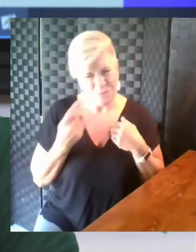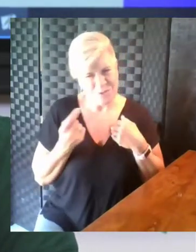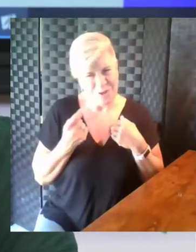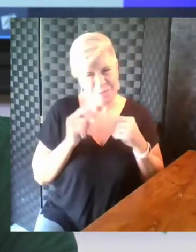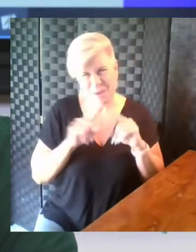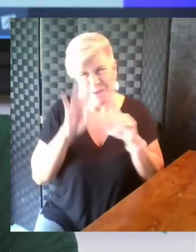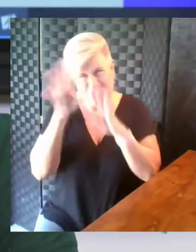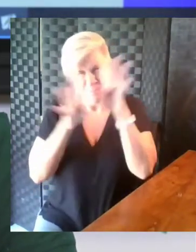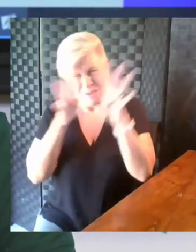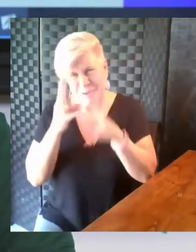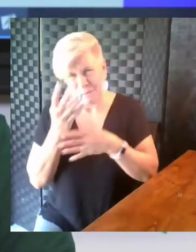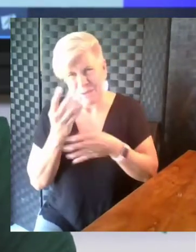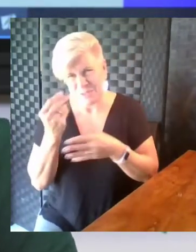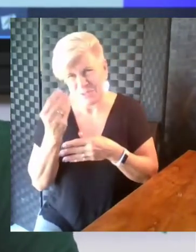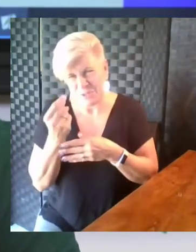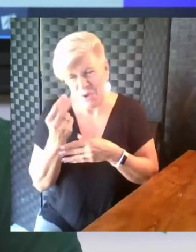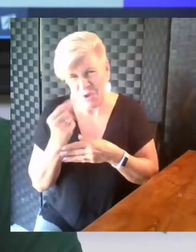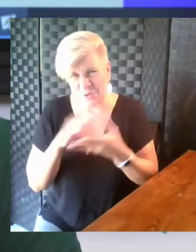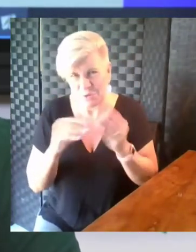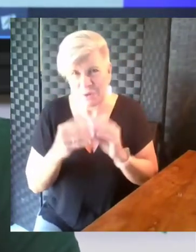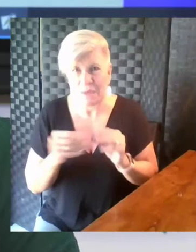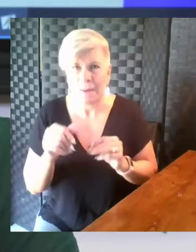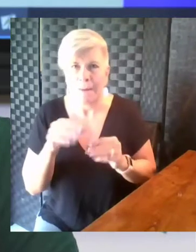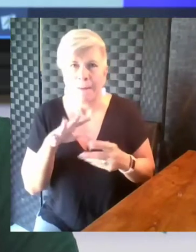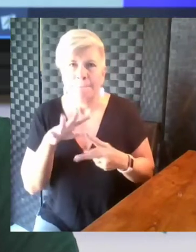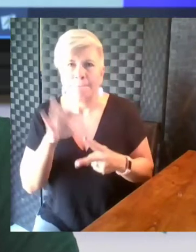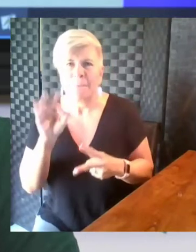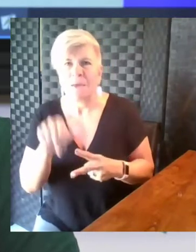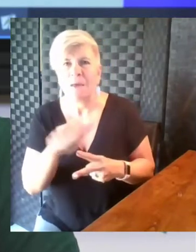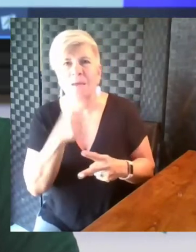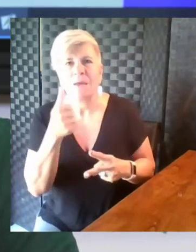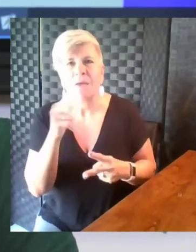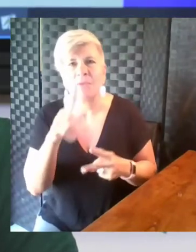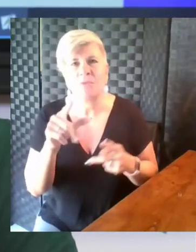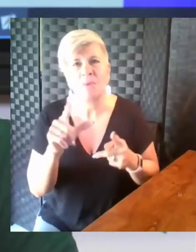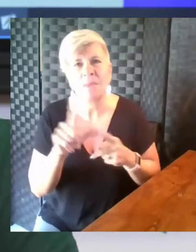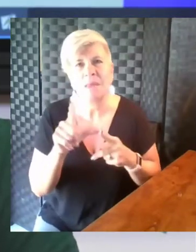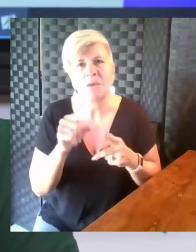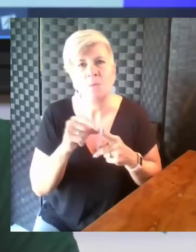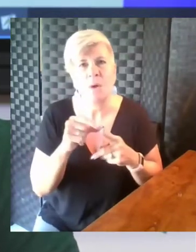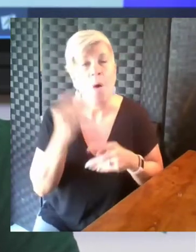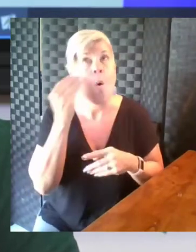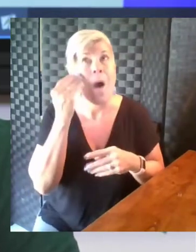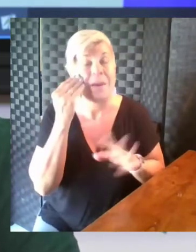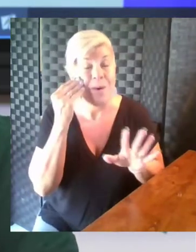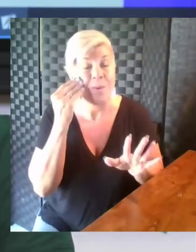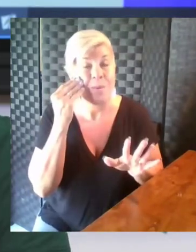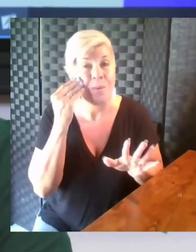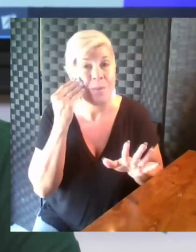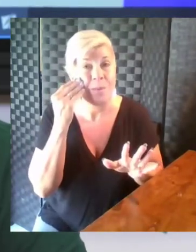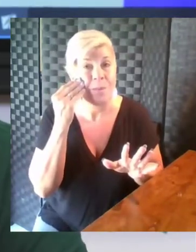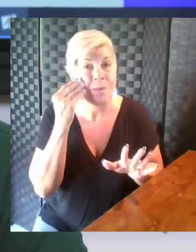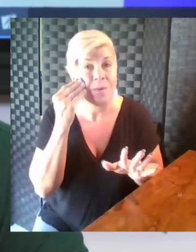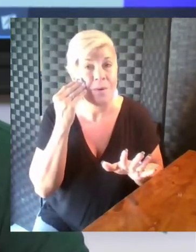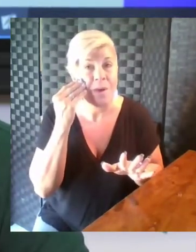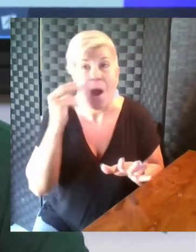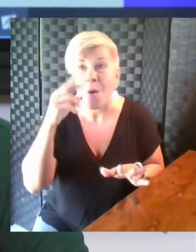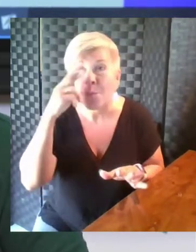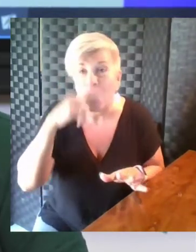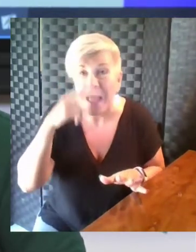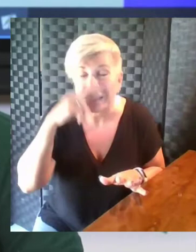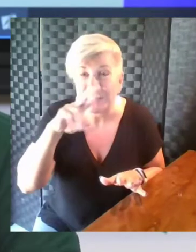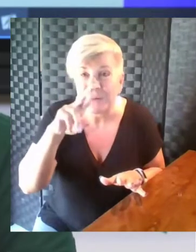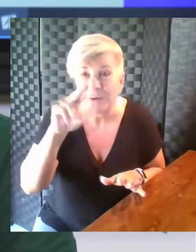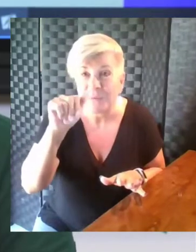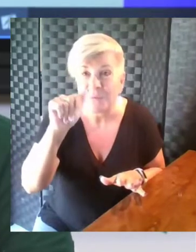to make up a story about a dog. Let me pick another 3-letter word. Oh, I know. A rat.